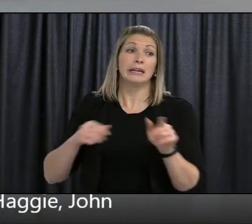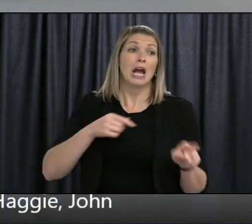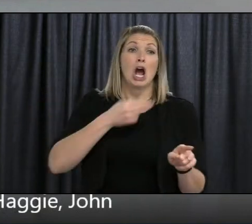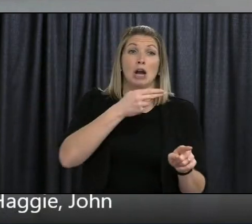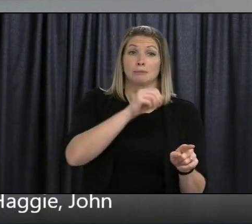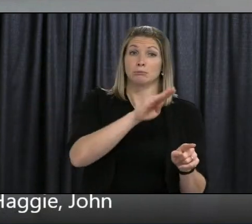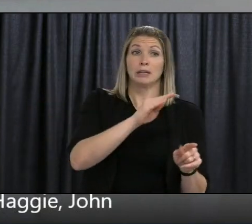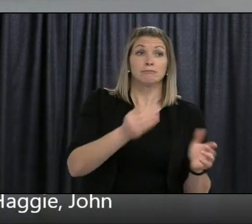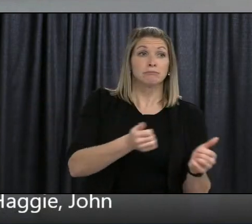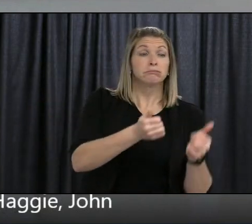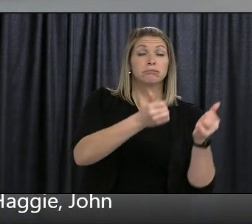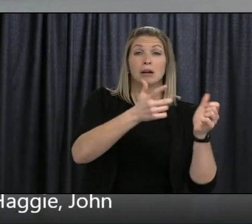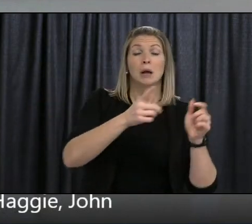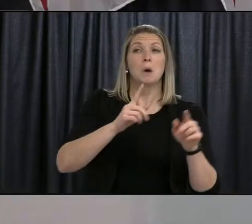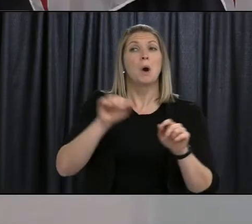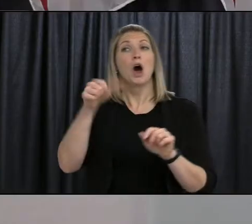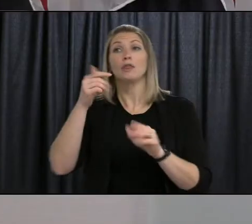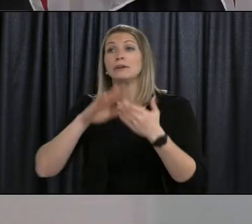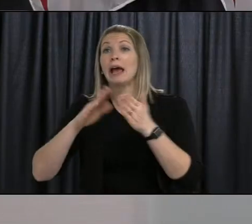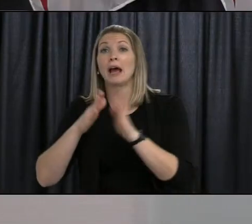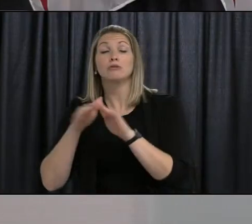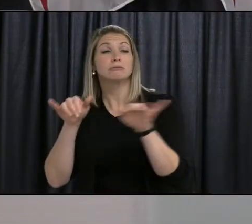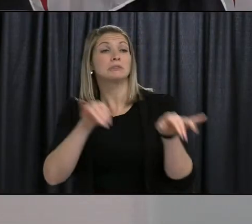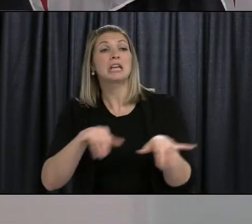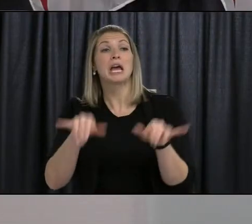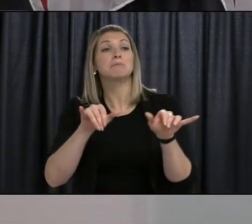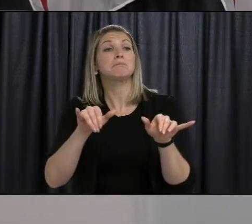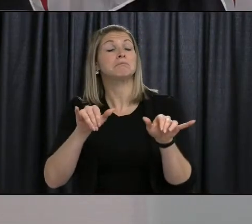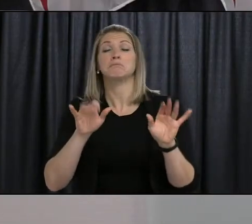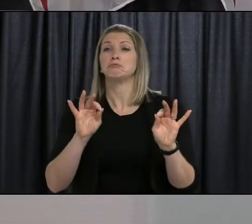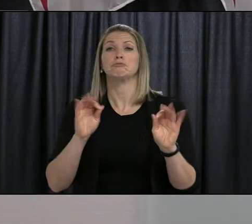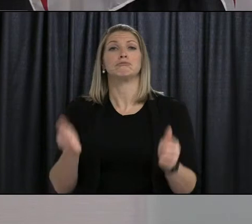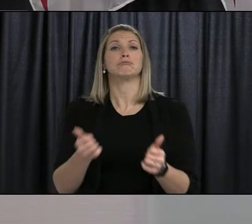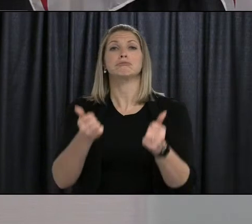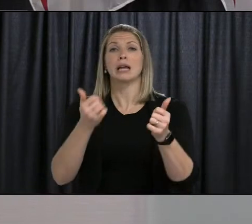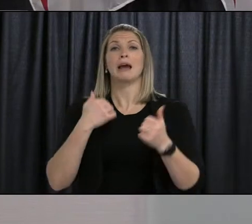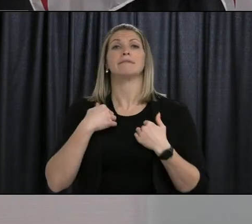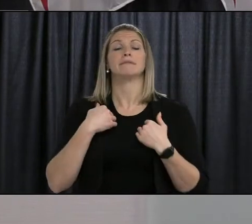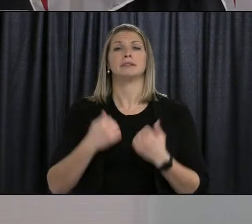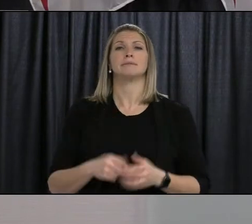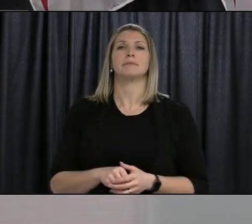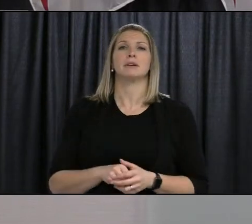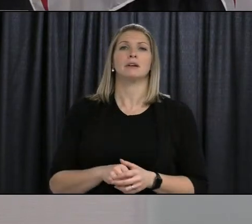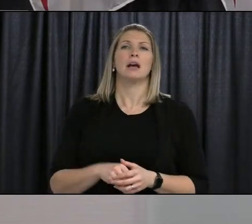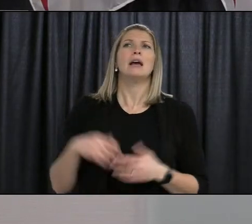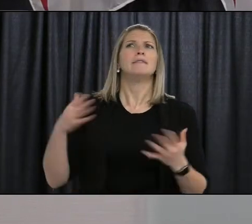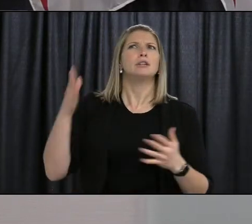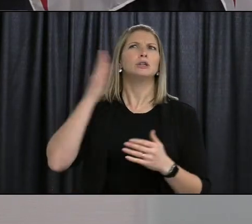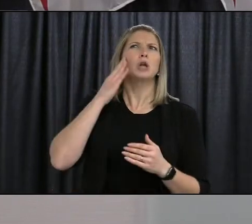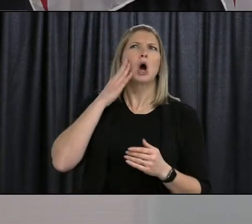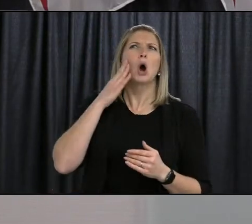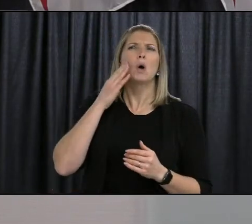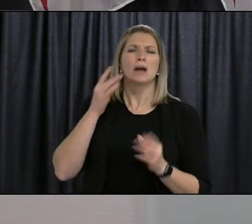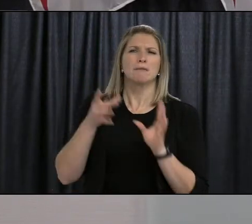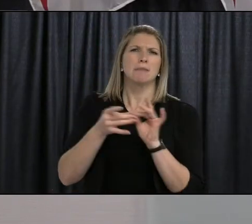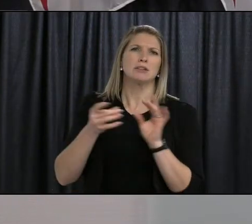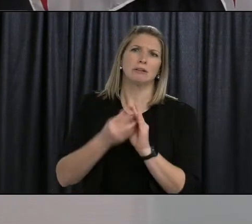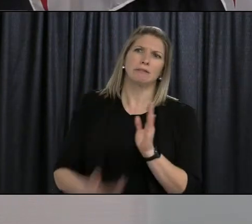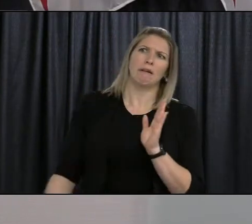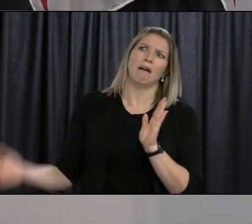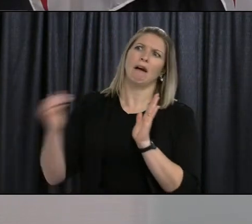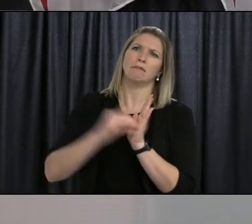else. Thank you. And we know that you have repeated the message numerous times over the last few weeks